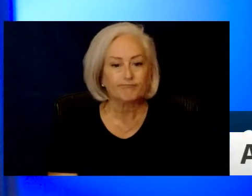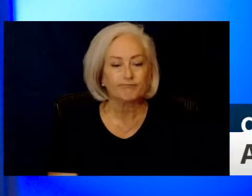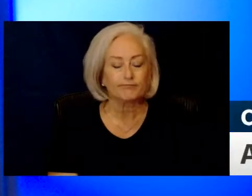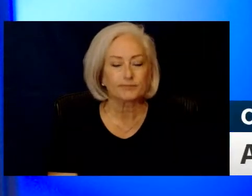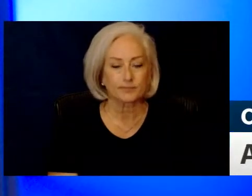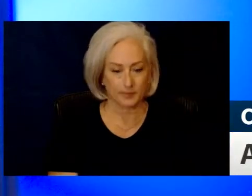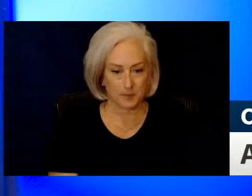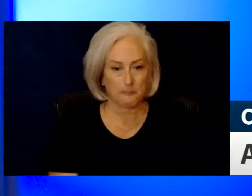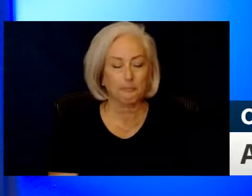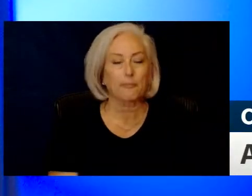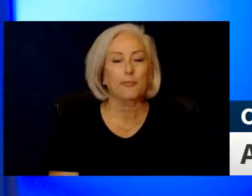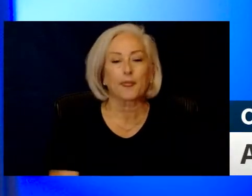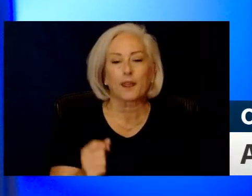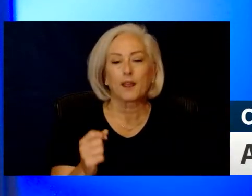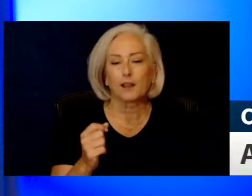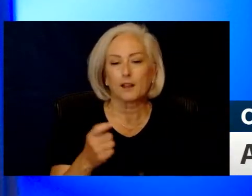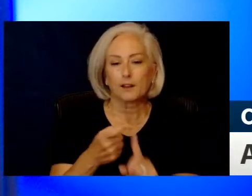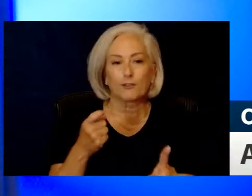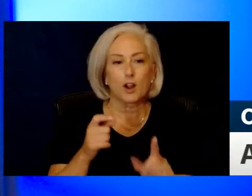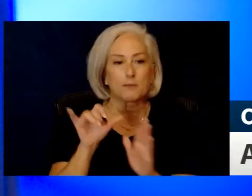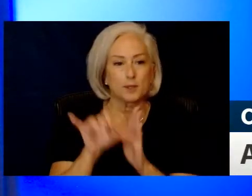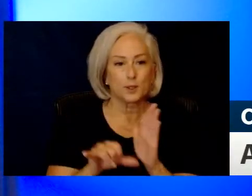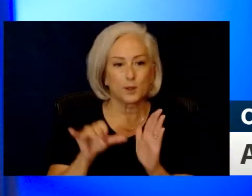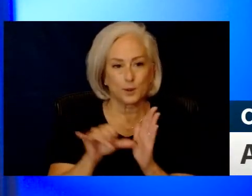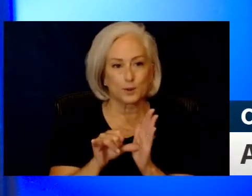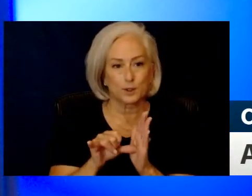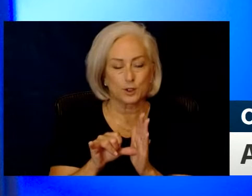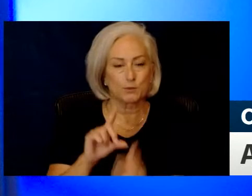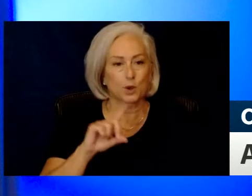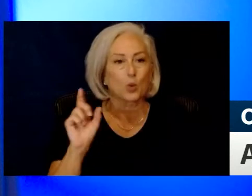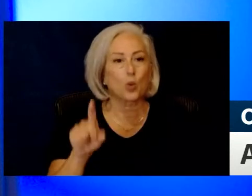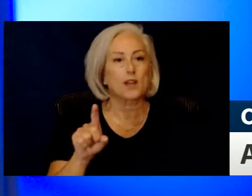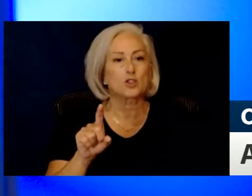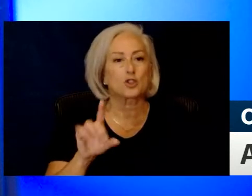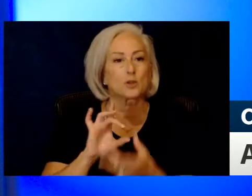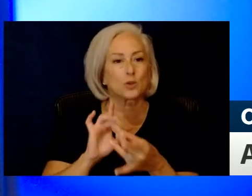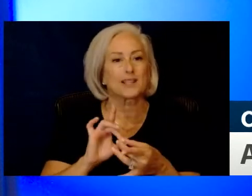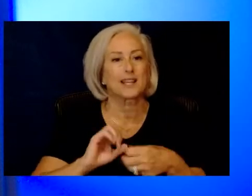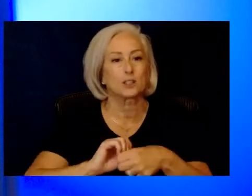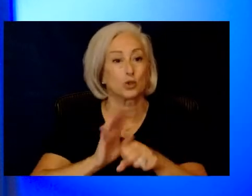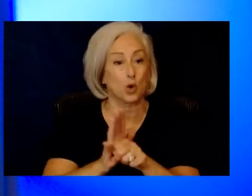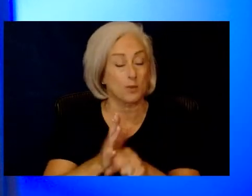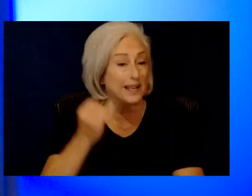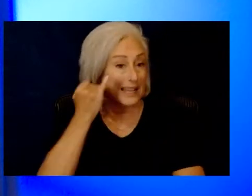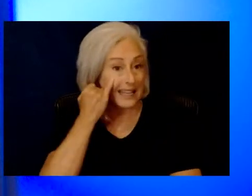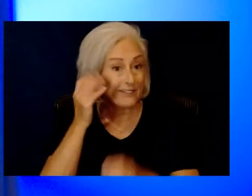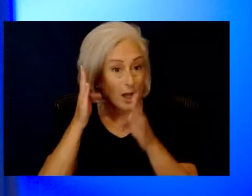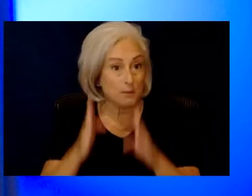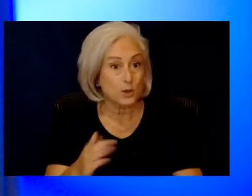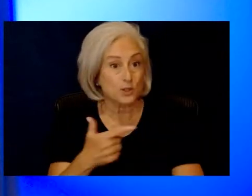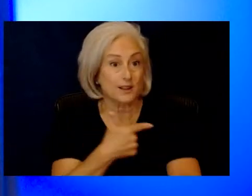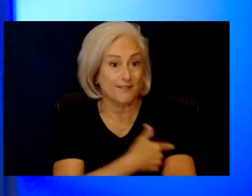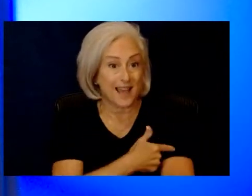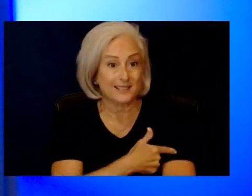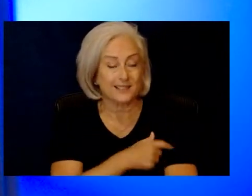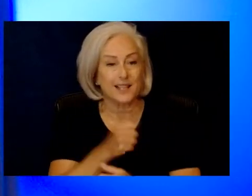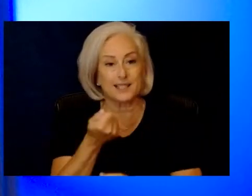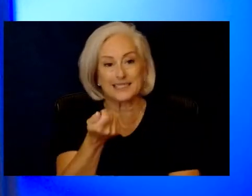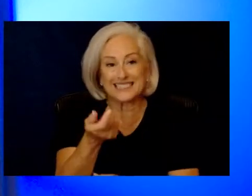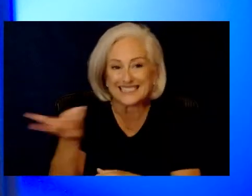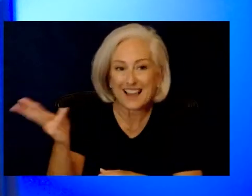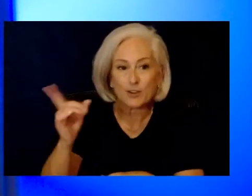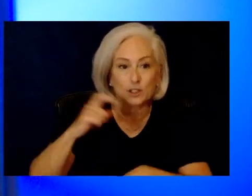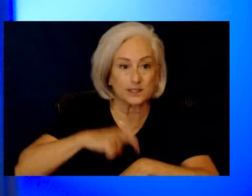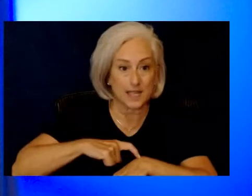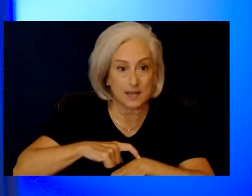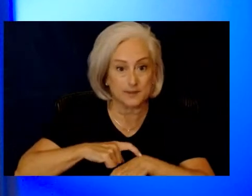this is from YouTube, question related to COVID. When people get vaccinated repeatedly, is it possible for people to